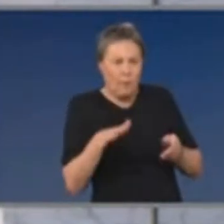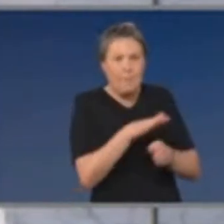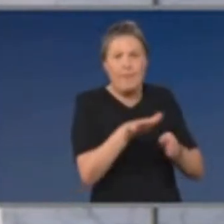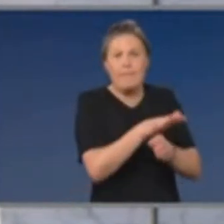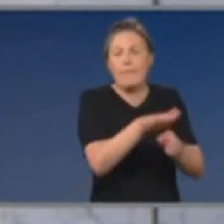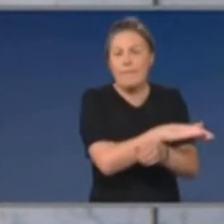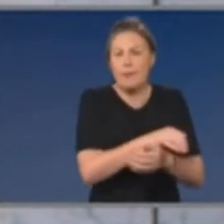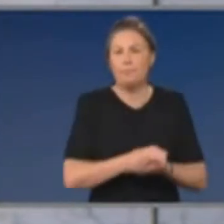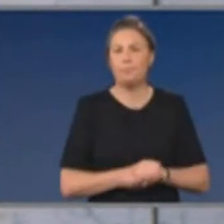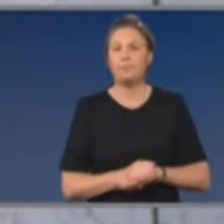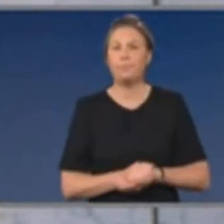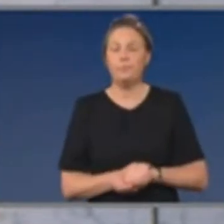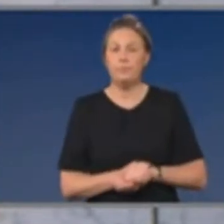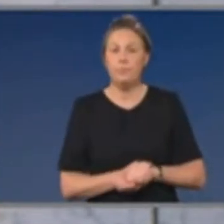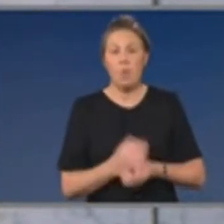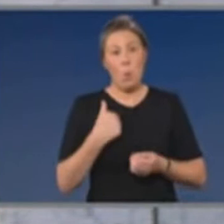in excess of